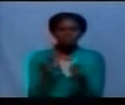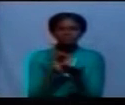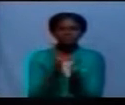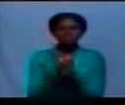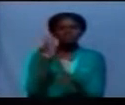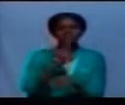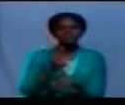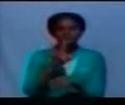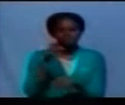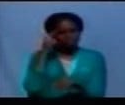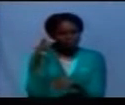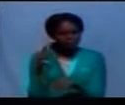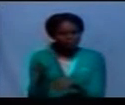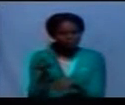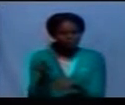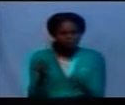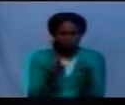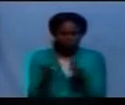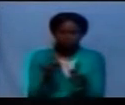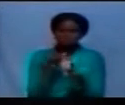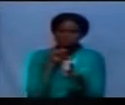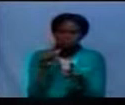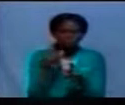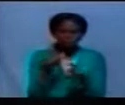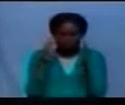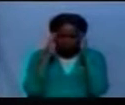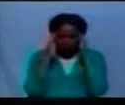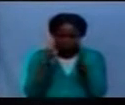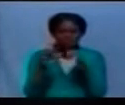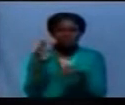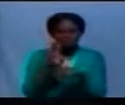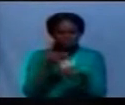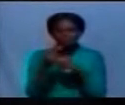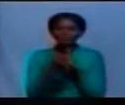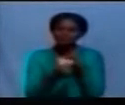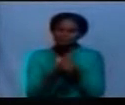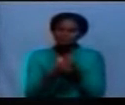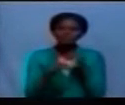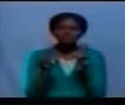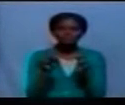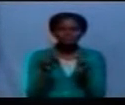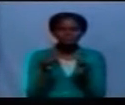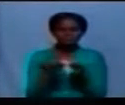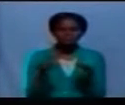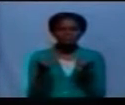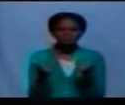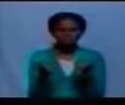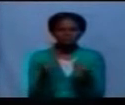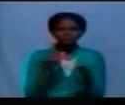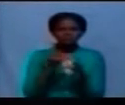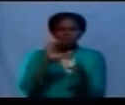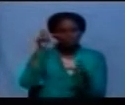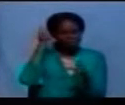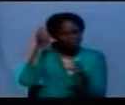it. People are not accustomed and used to saving. They are more accustomed and their minds are